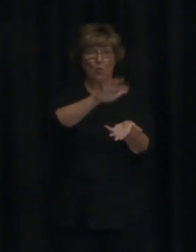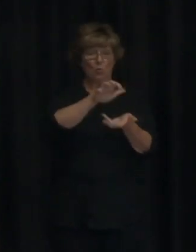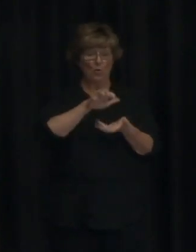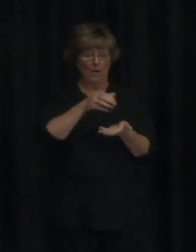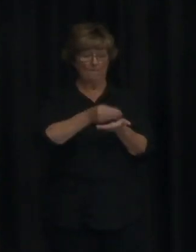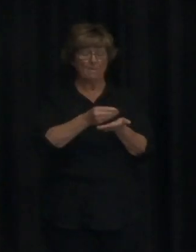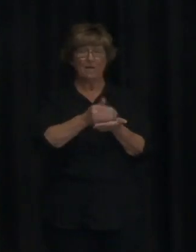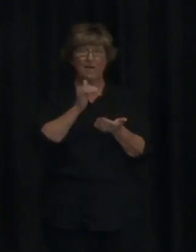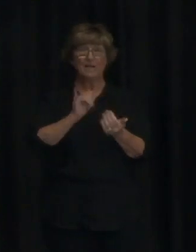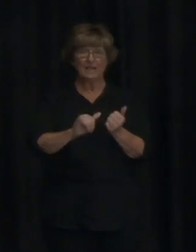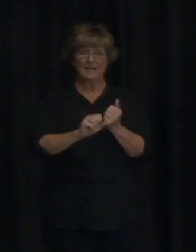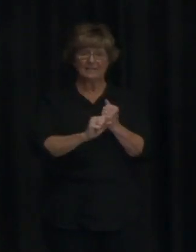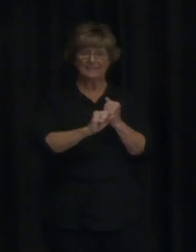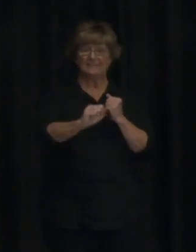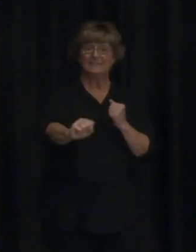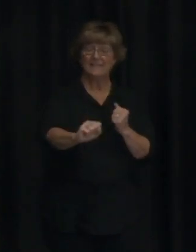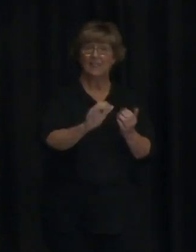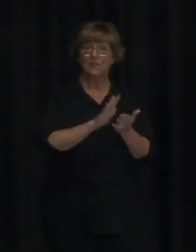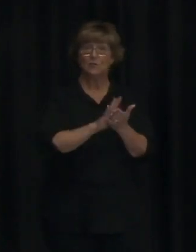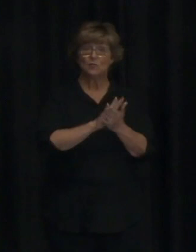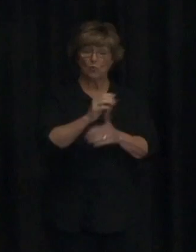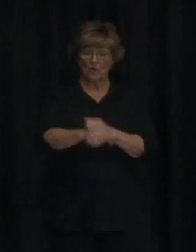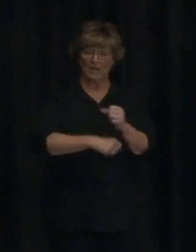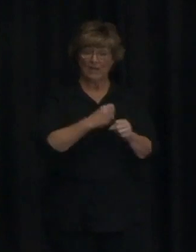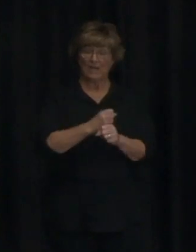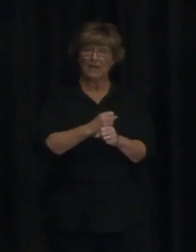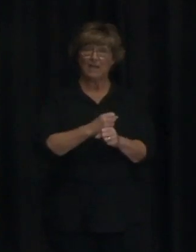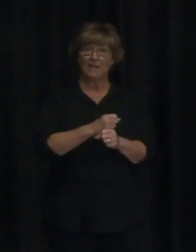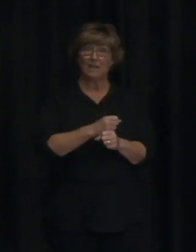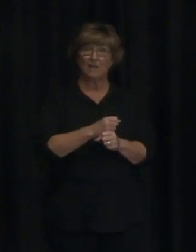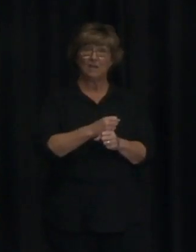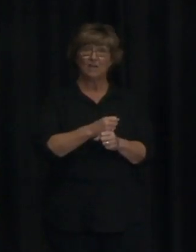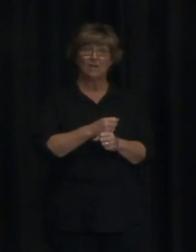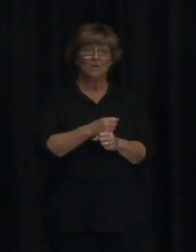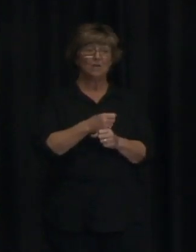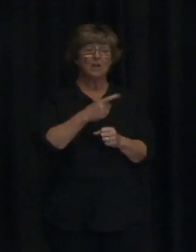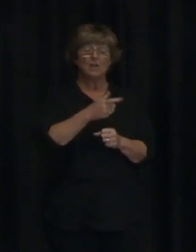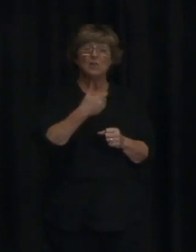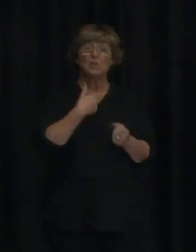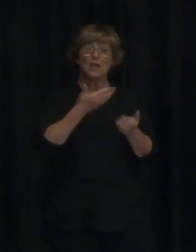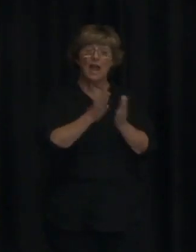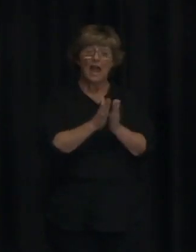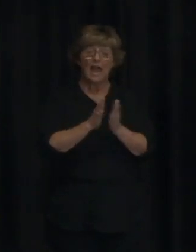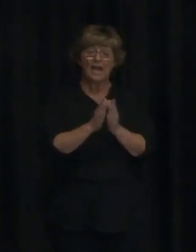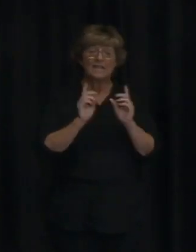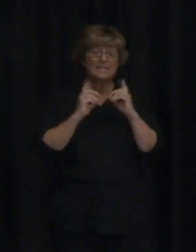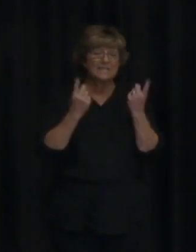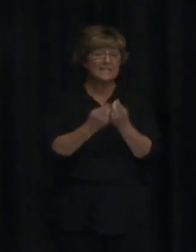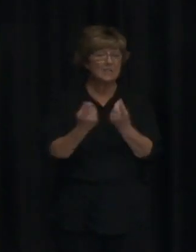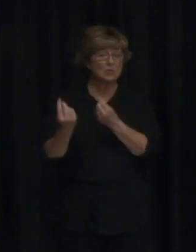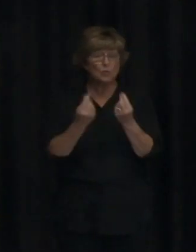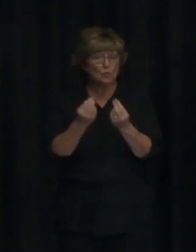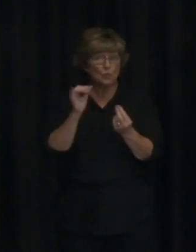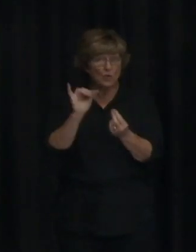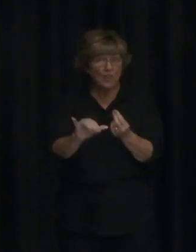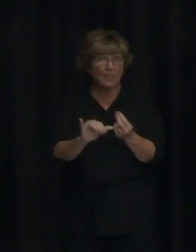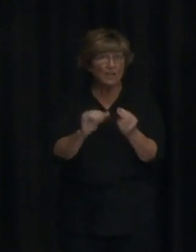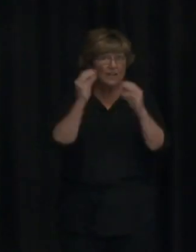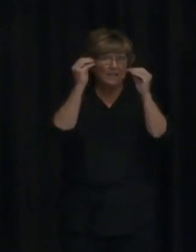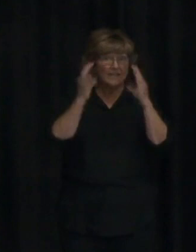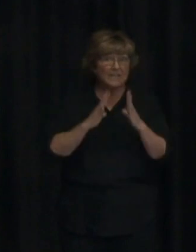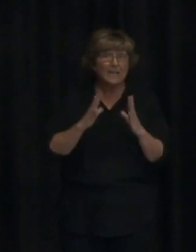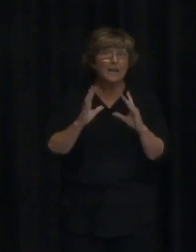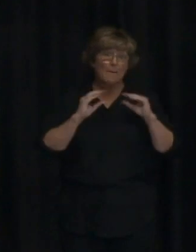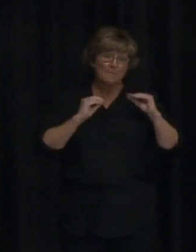to extend their school year possibly, if you're expecting many districts to actually do that, because of course teachers have